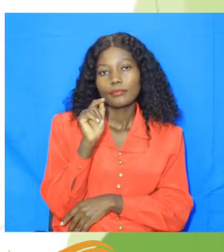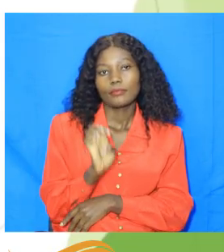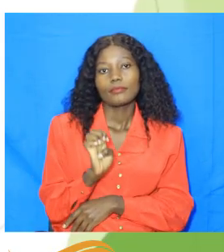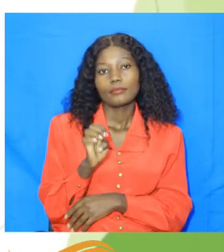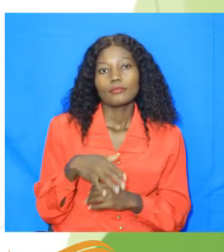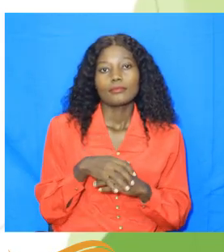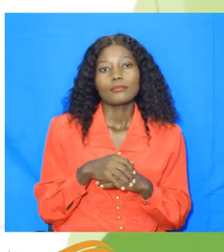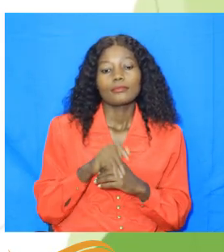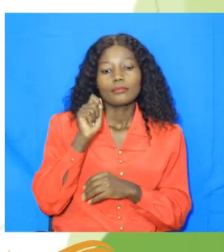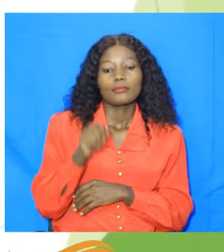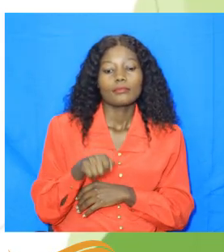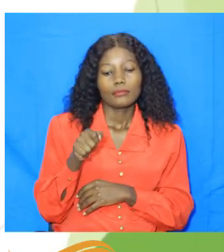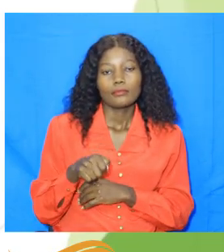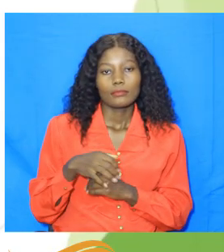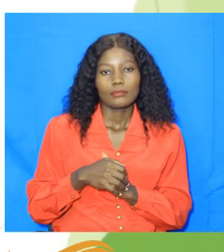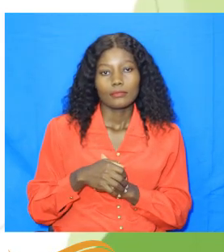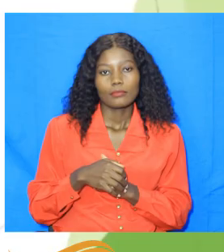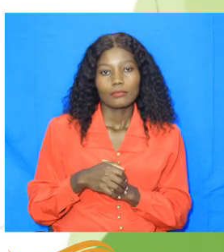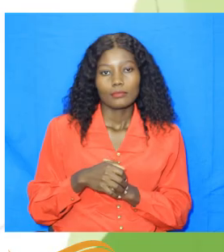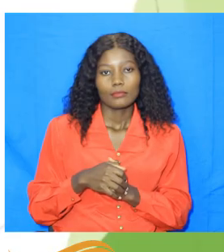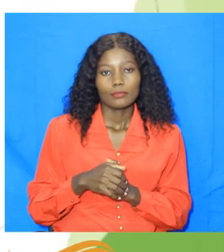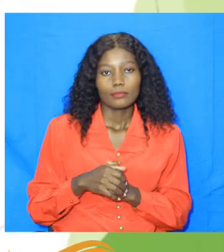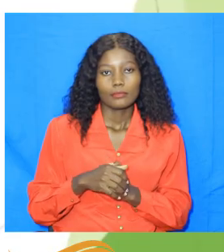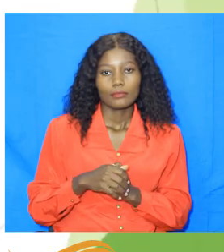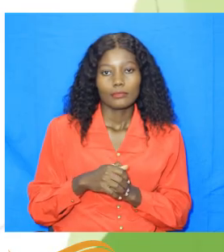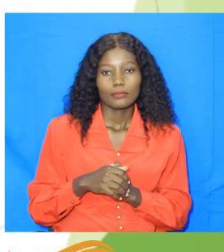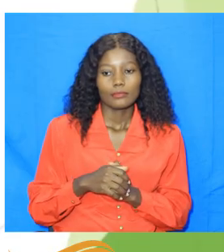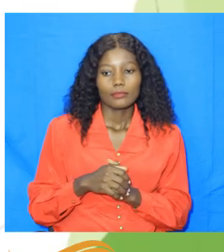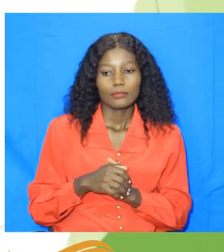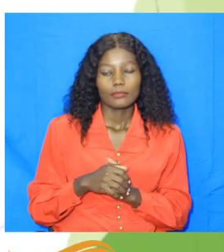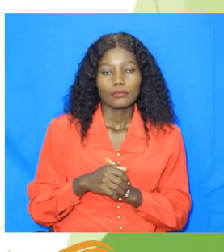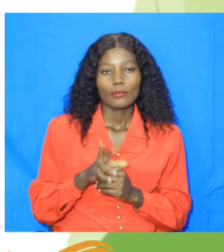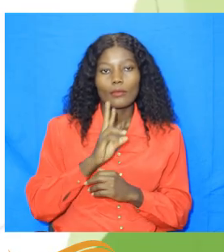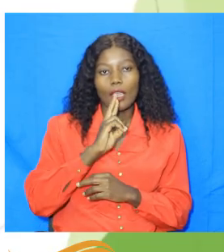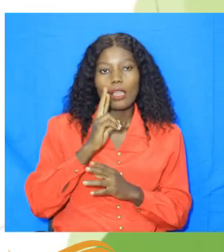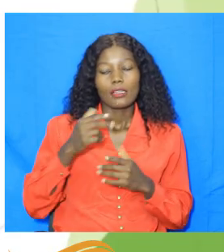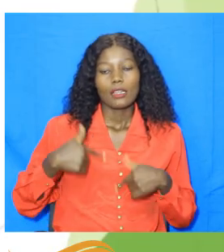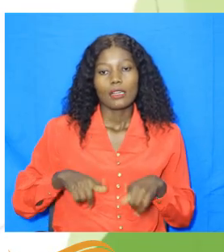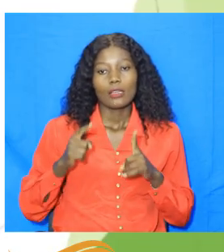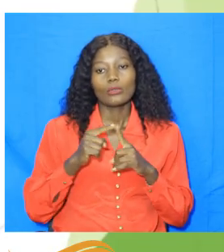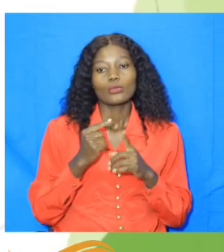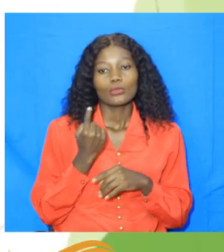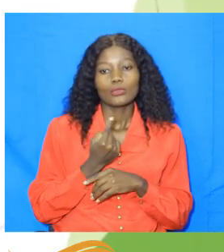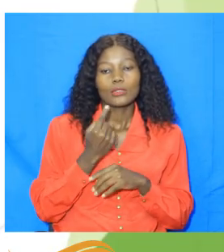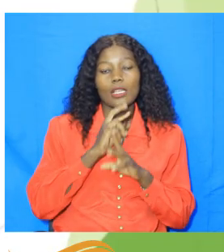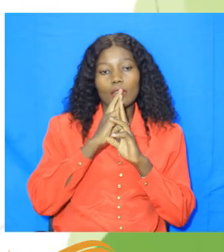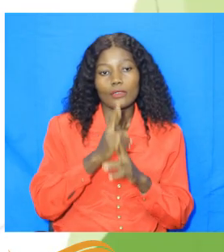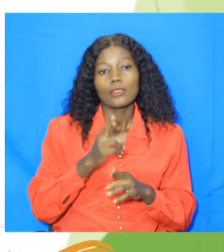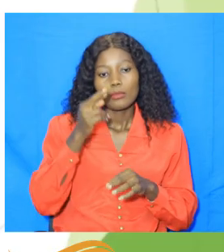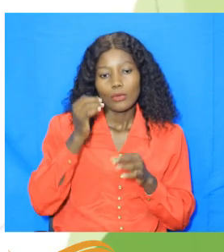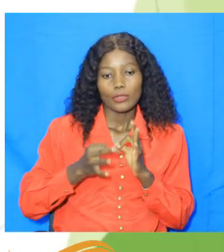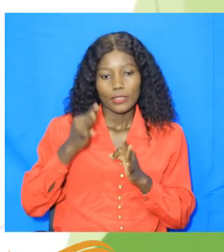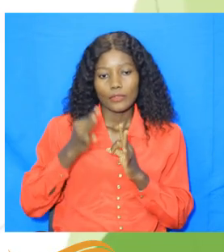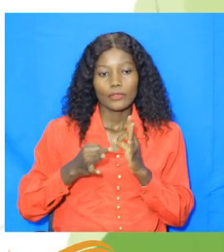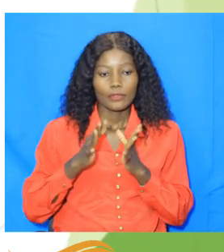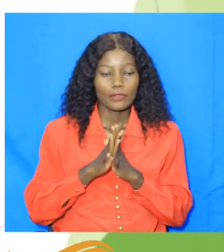the judges are allowed to self-report in case of